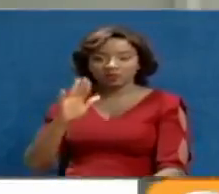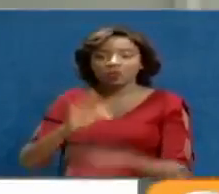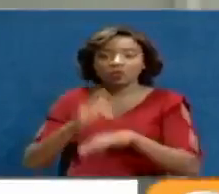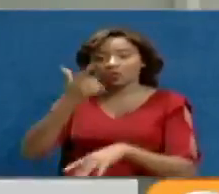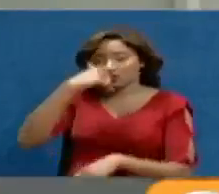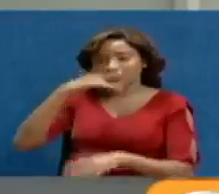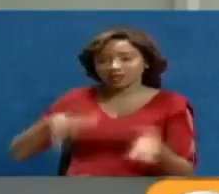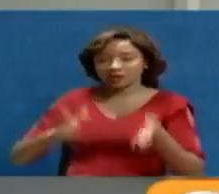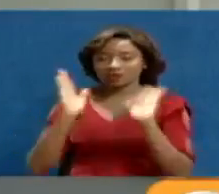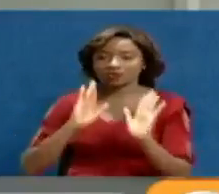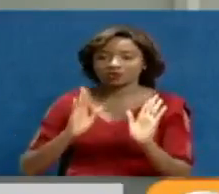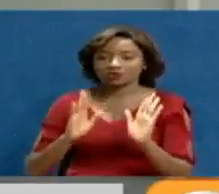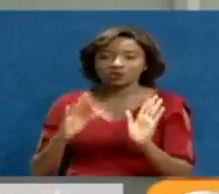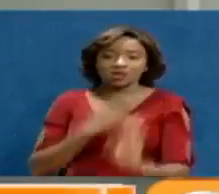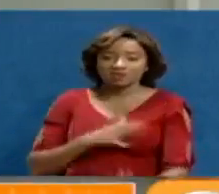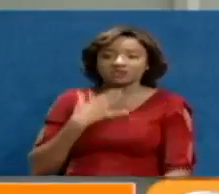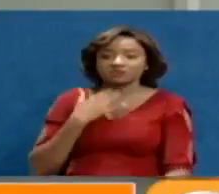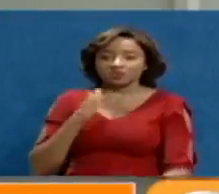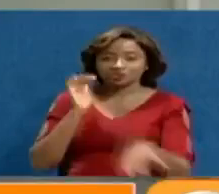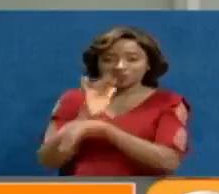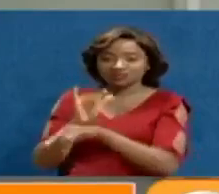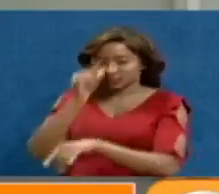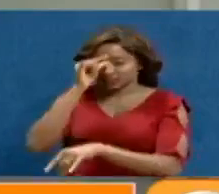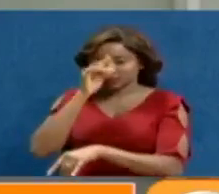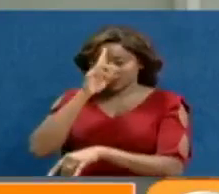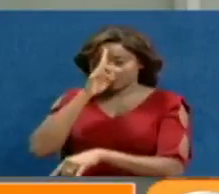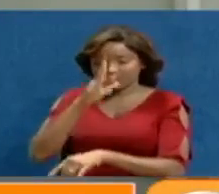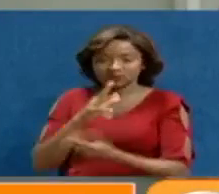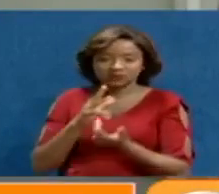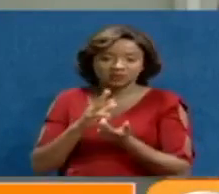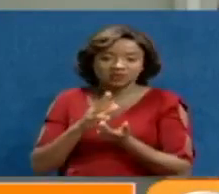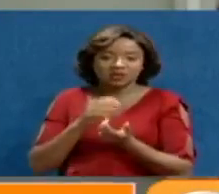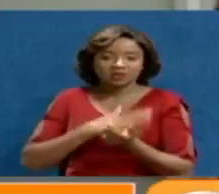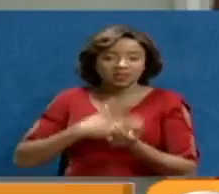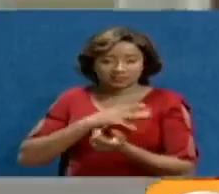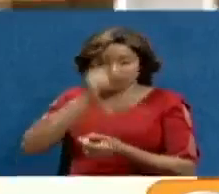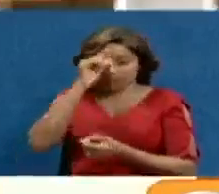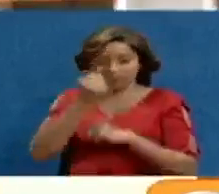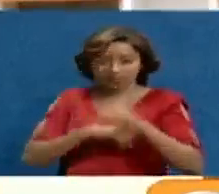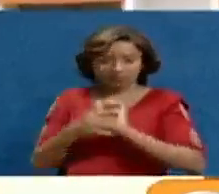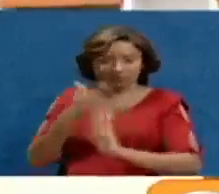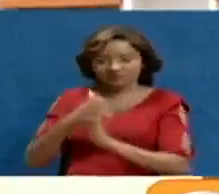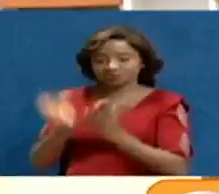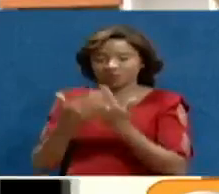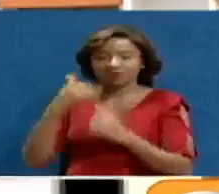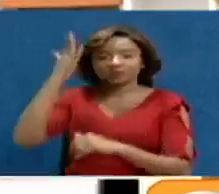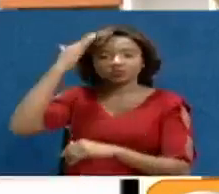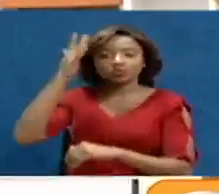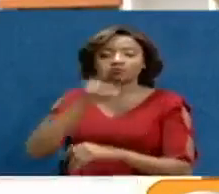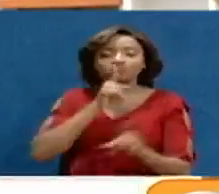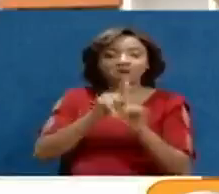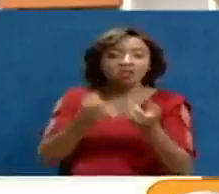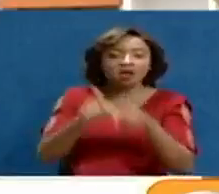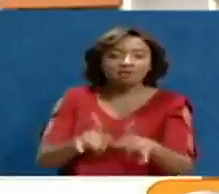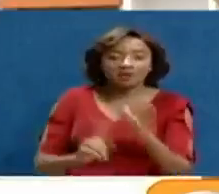Mimi ningeomba serikali ishughulikie haraka tujue ukweli penye iliapenia kwa mbladhesh. Kasarani Sub-County Police